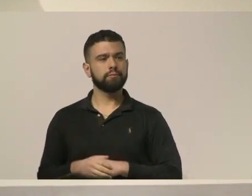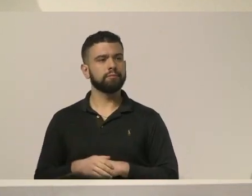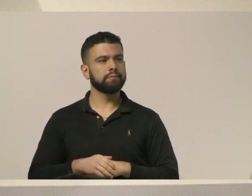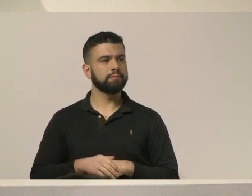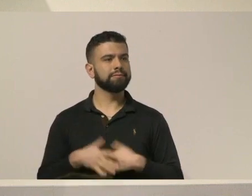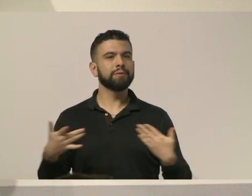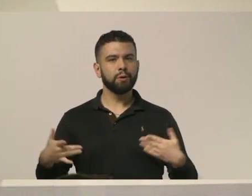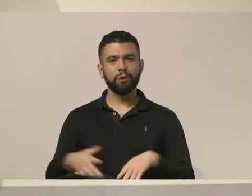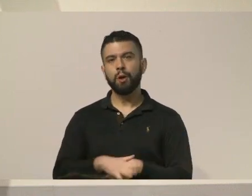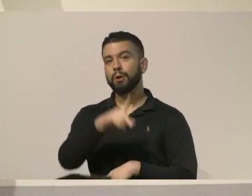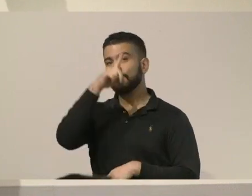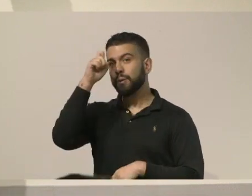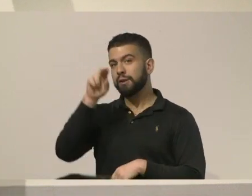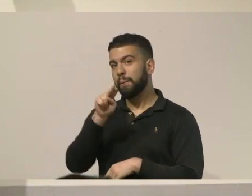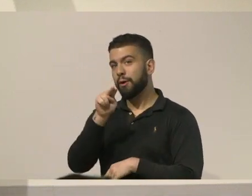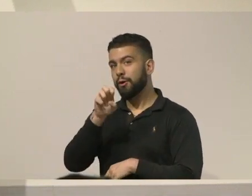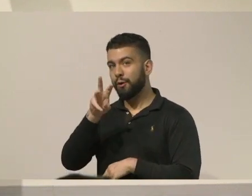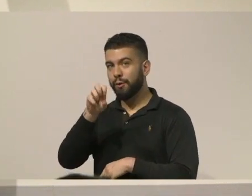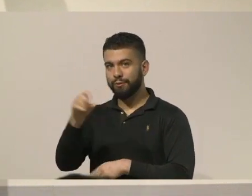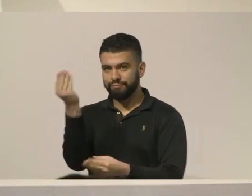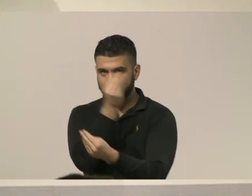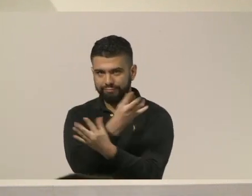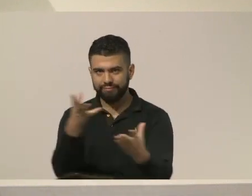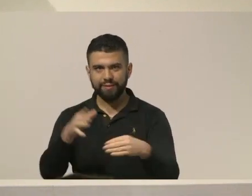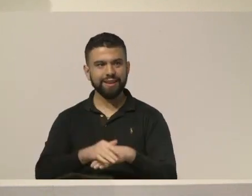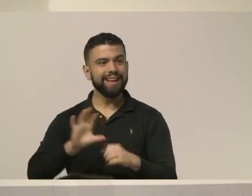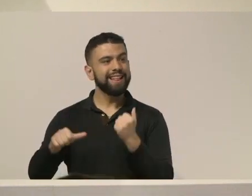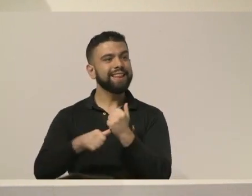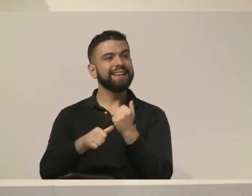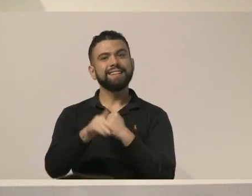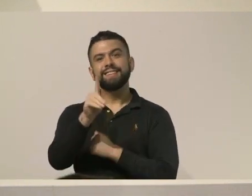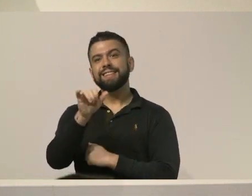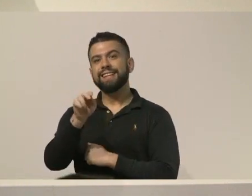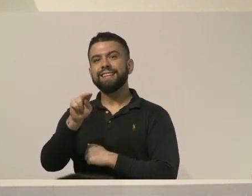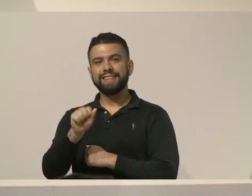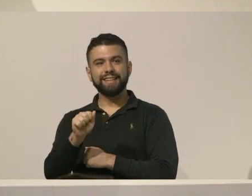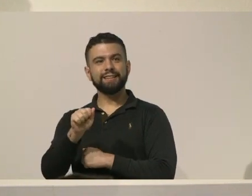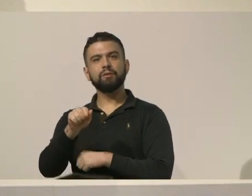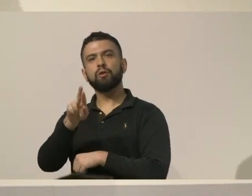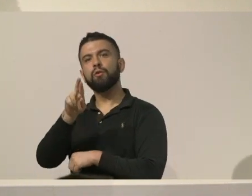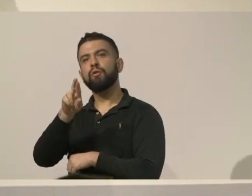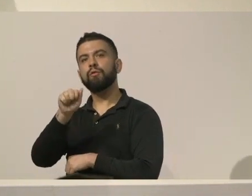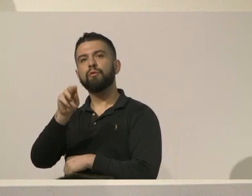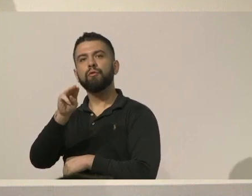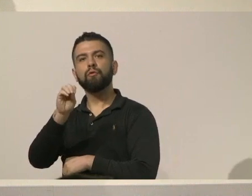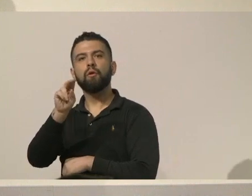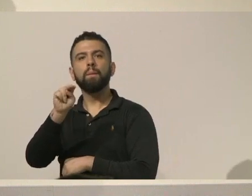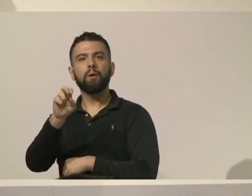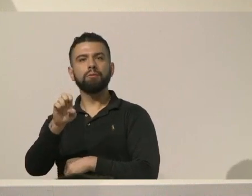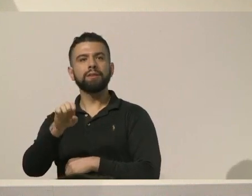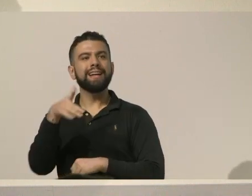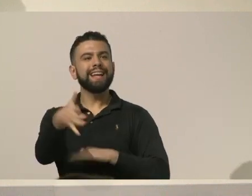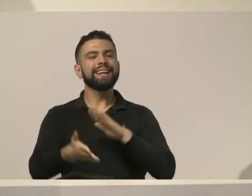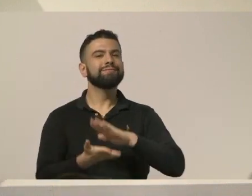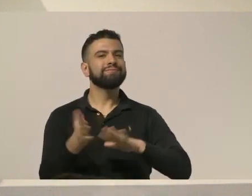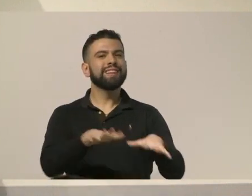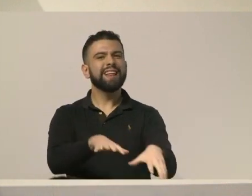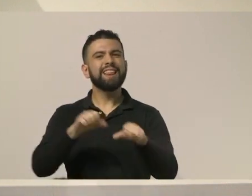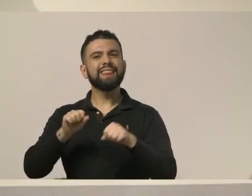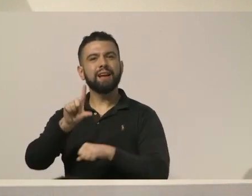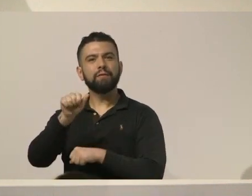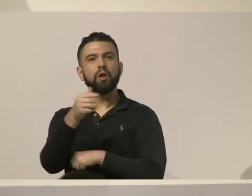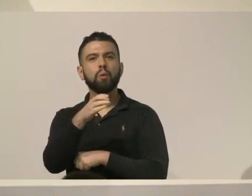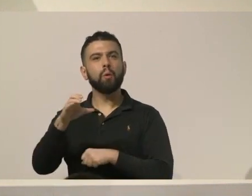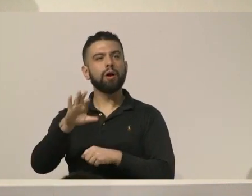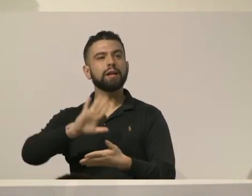Bittersweet summer news was that our Assistant Dean for Student Advising, Ramon De Los Santos, left LaGuardia to become an AVP for Student Affairs at